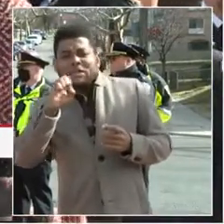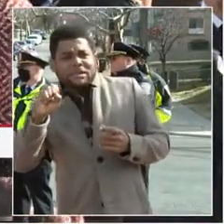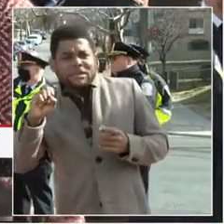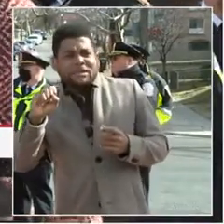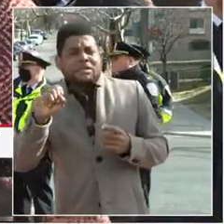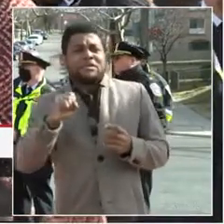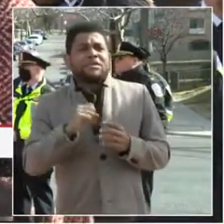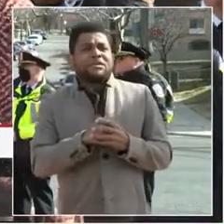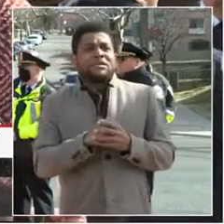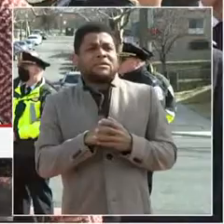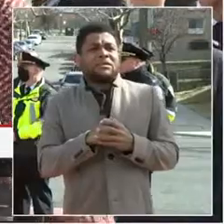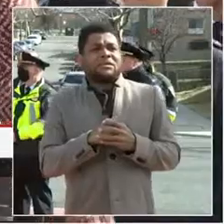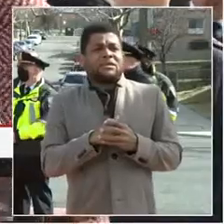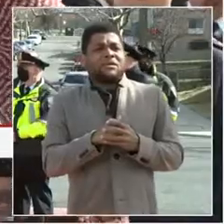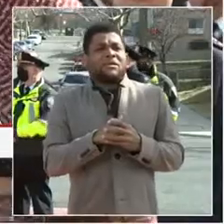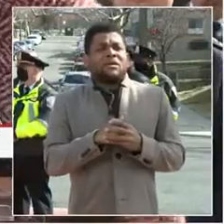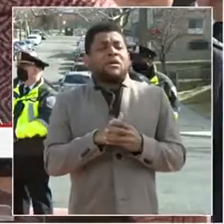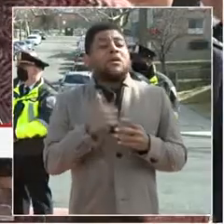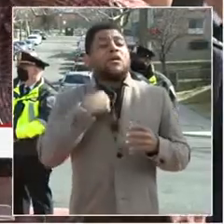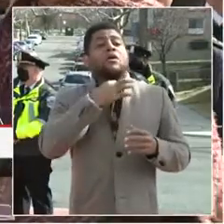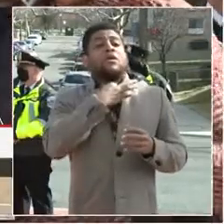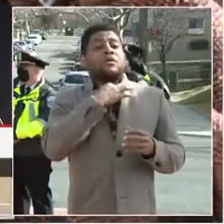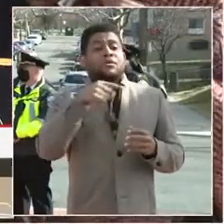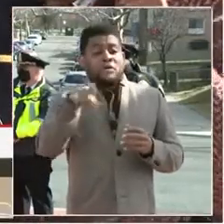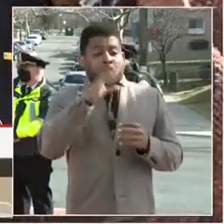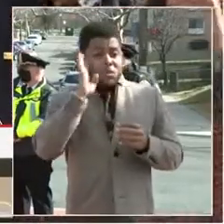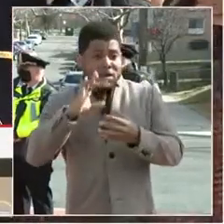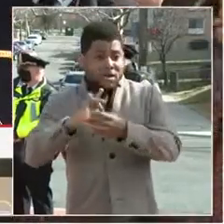the question I was trying to. All right, Linda will address that. Sure.